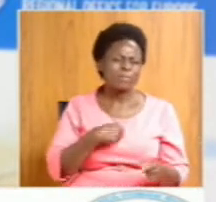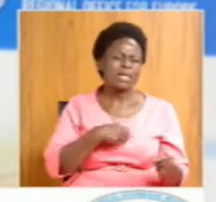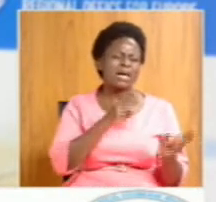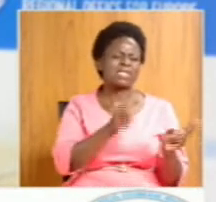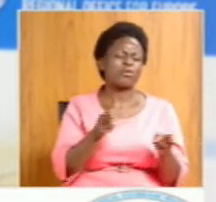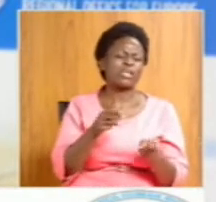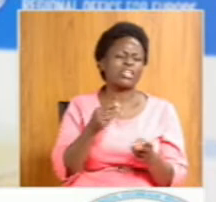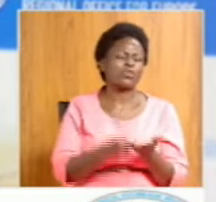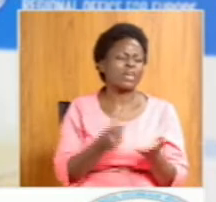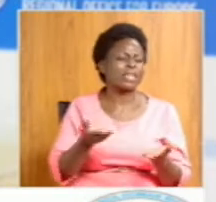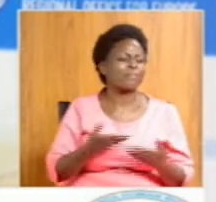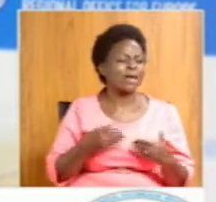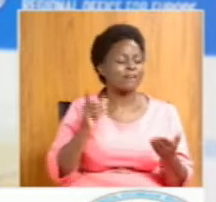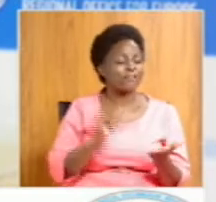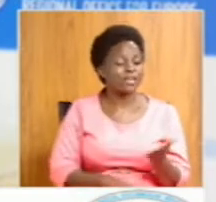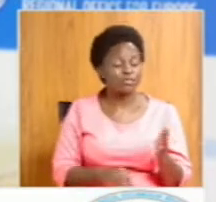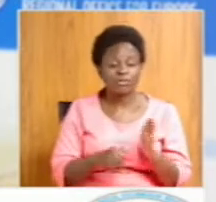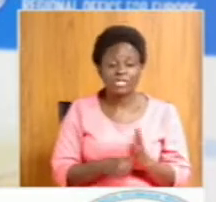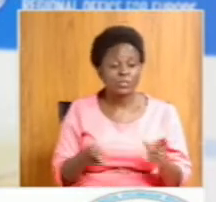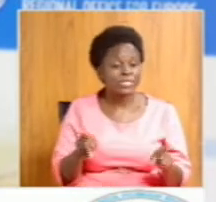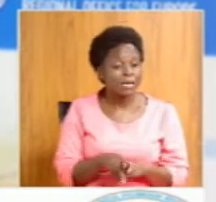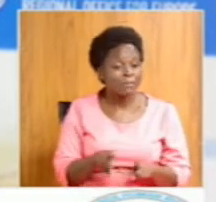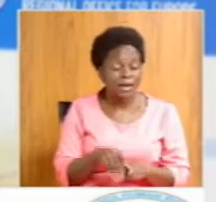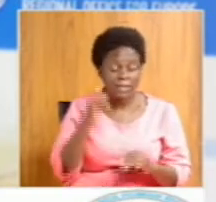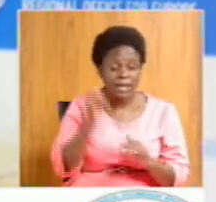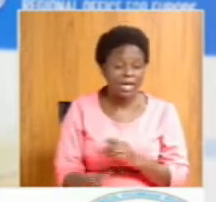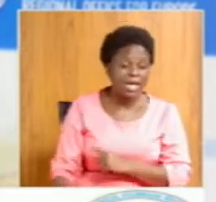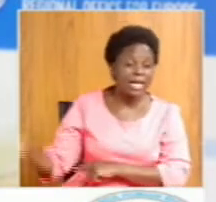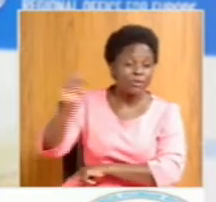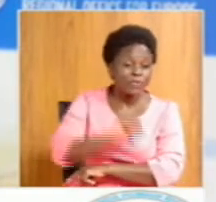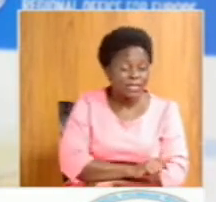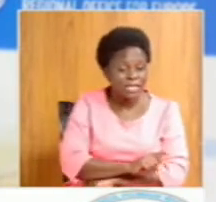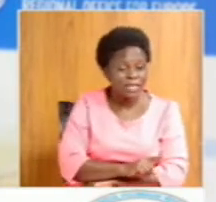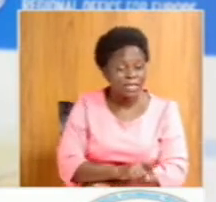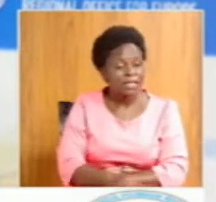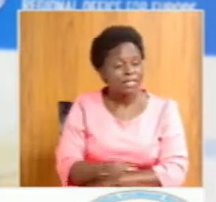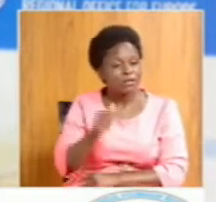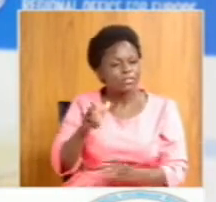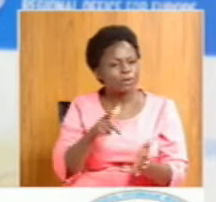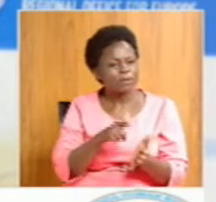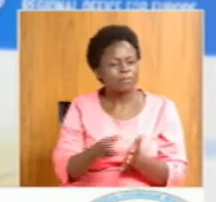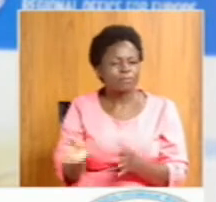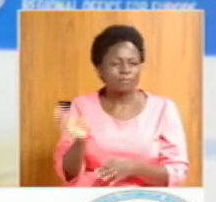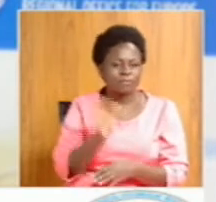Ugandan have with issues like this yet at the end of the day they are the ones who are going to have pay back their loans they are going to be squeezed